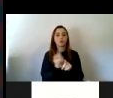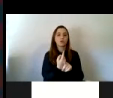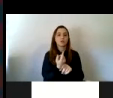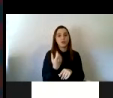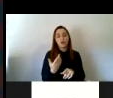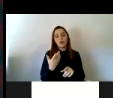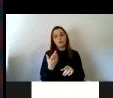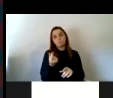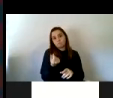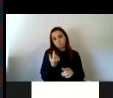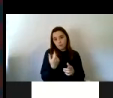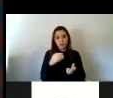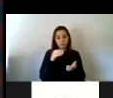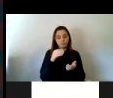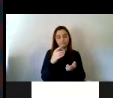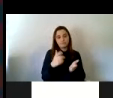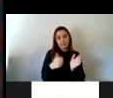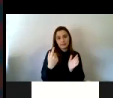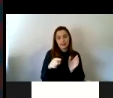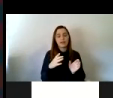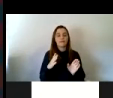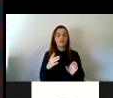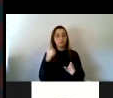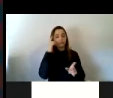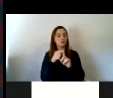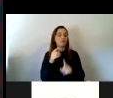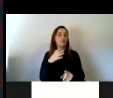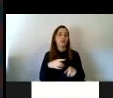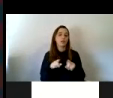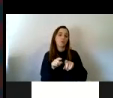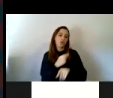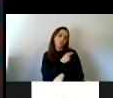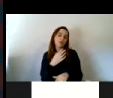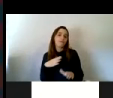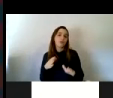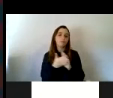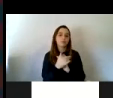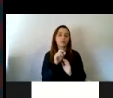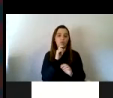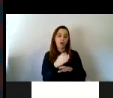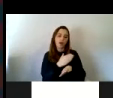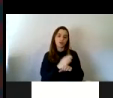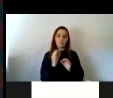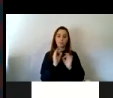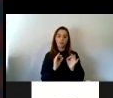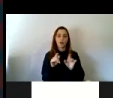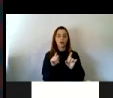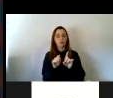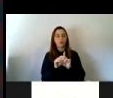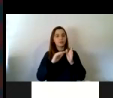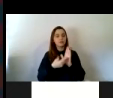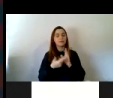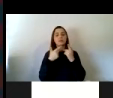education, and they get helping hands in preparing for example, language exams,